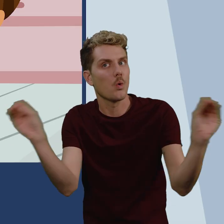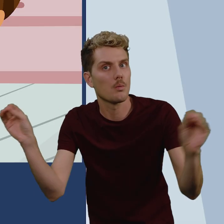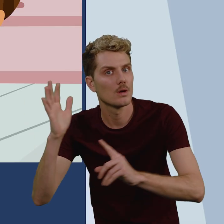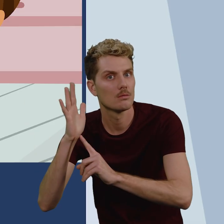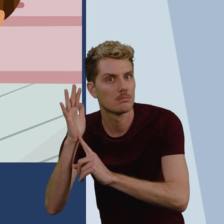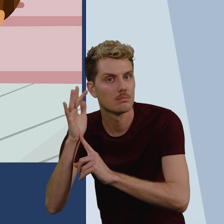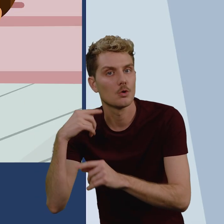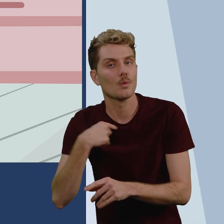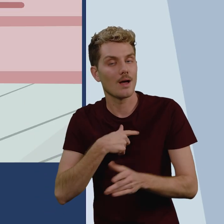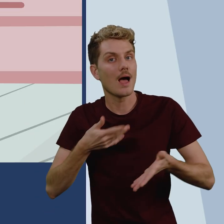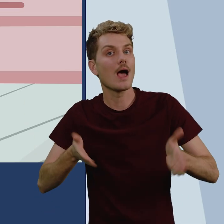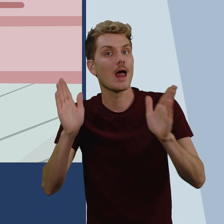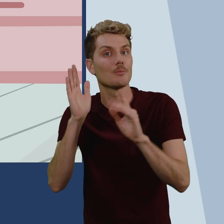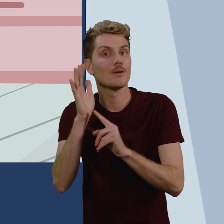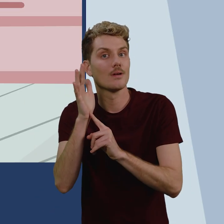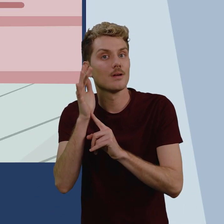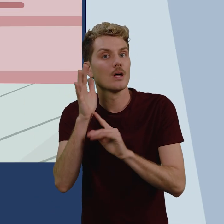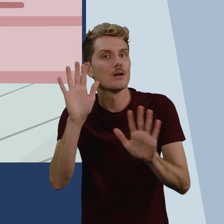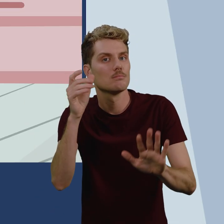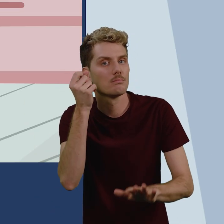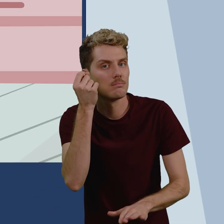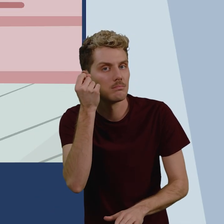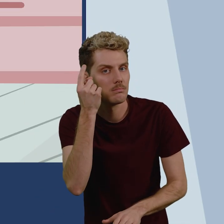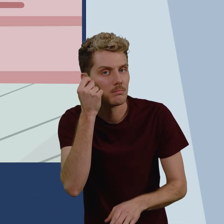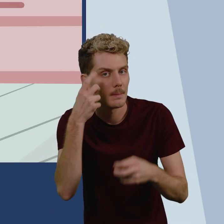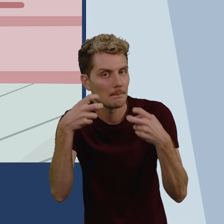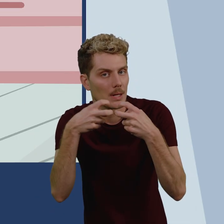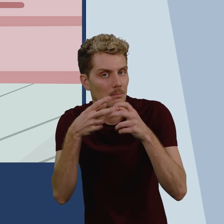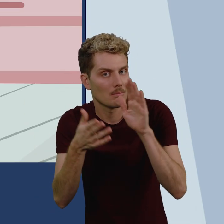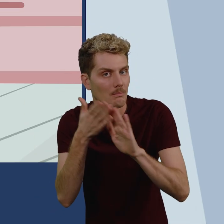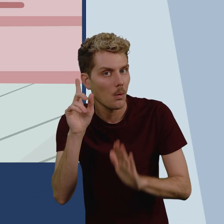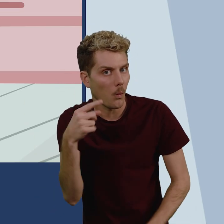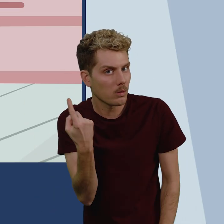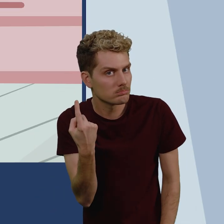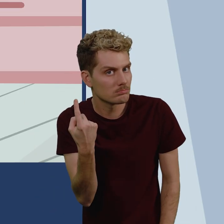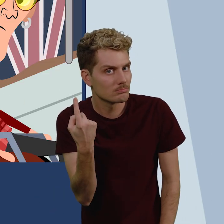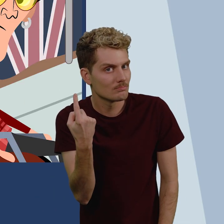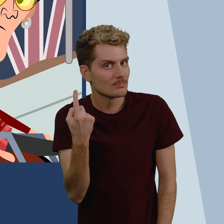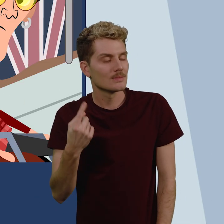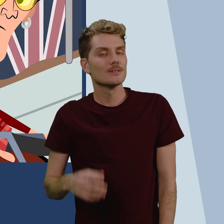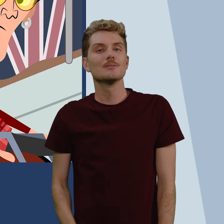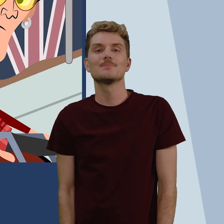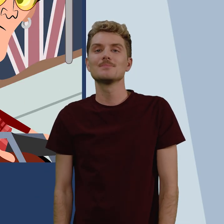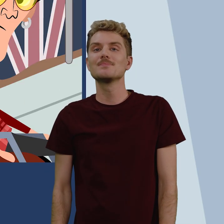No open flames, but we do allow candles. Battery-operated ones.